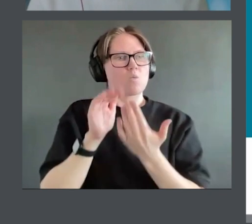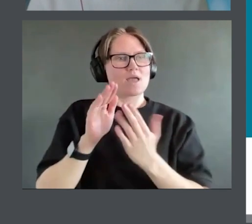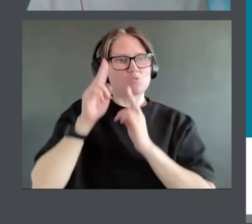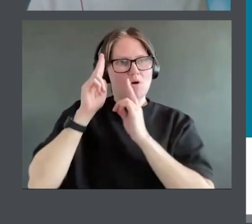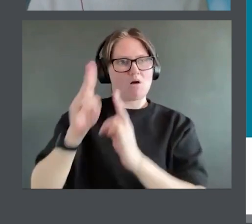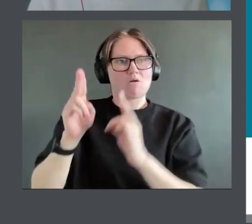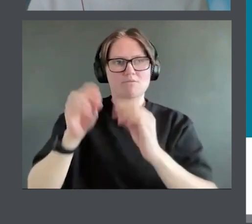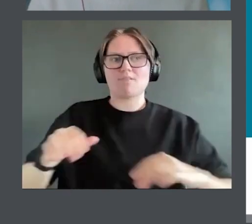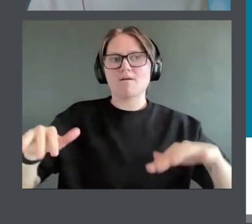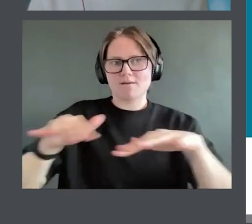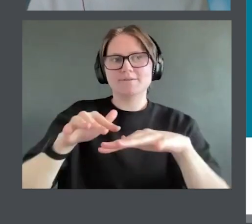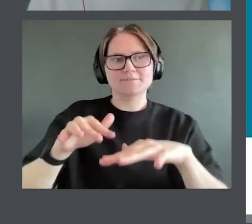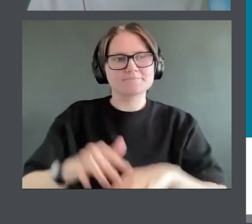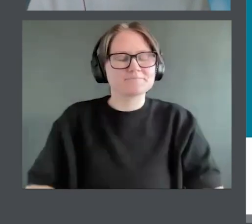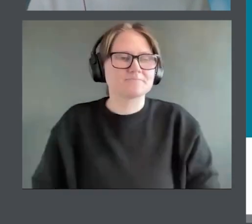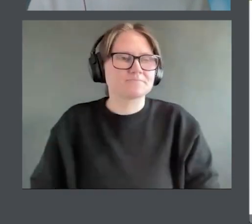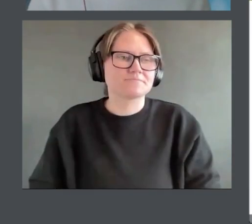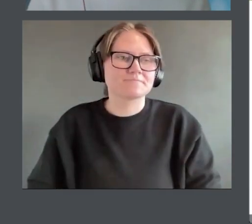on.